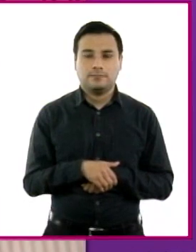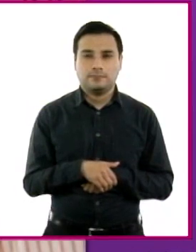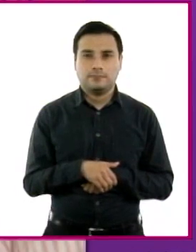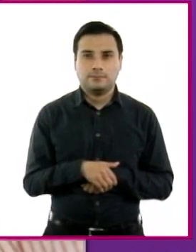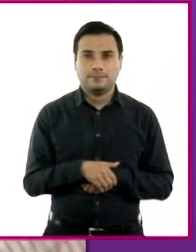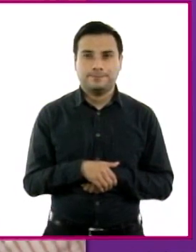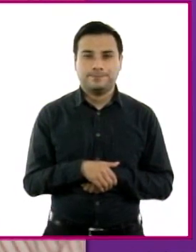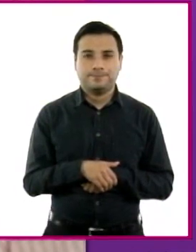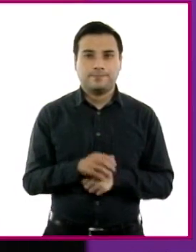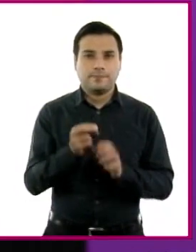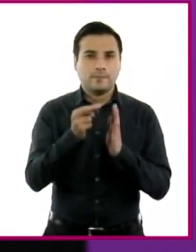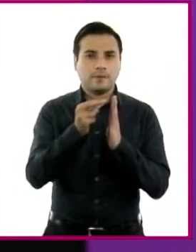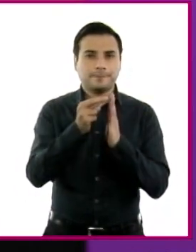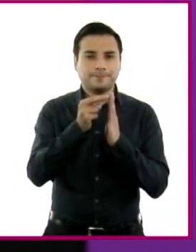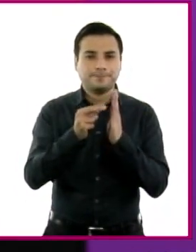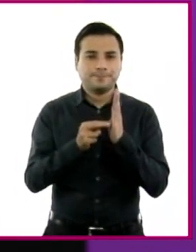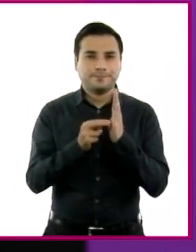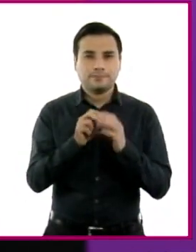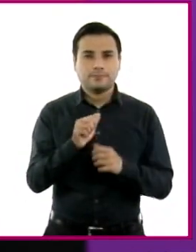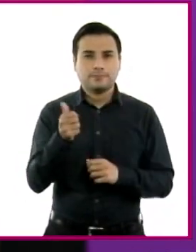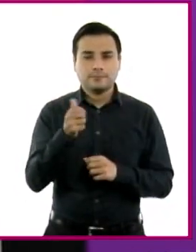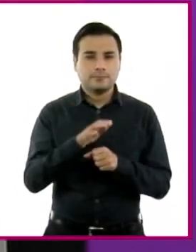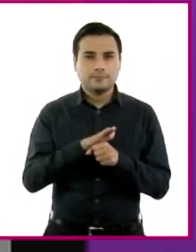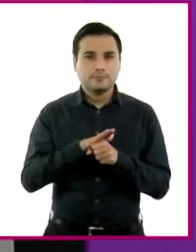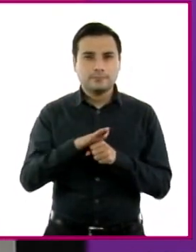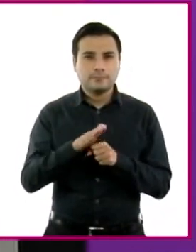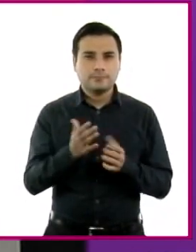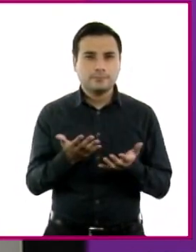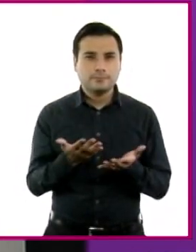The next rule is...